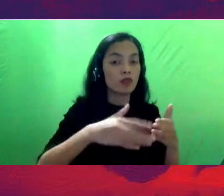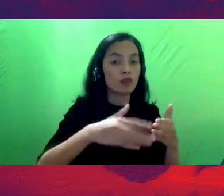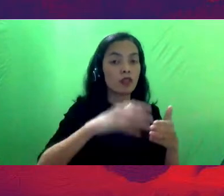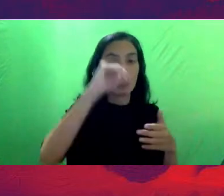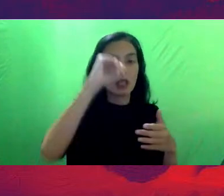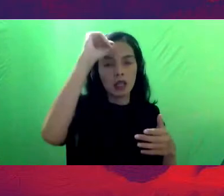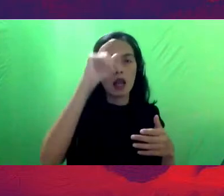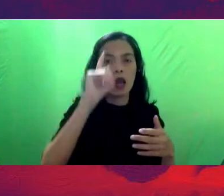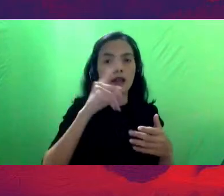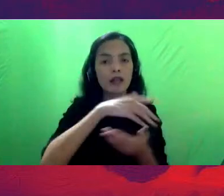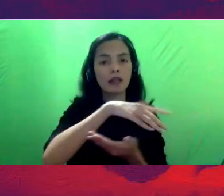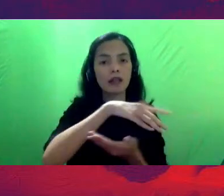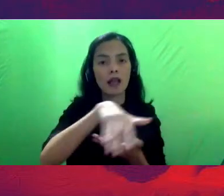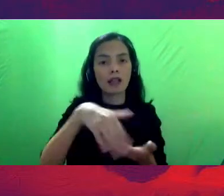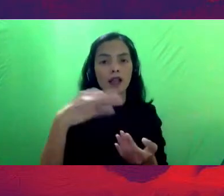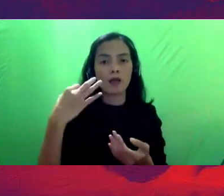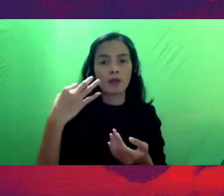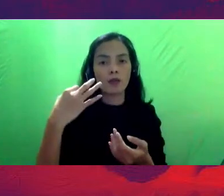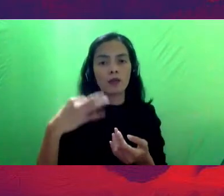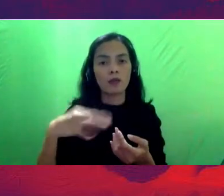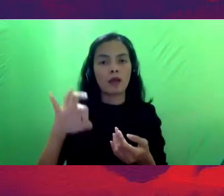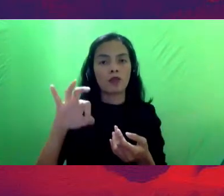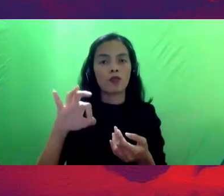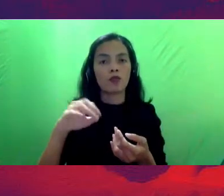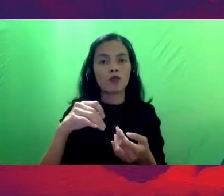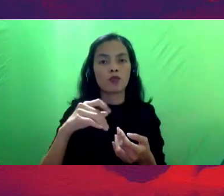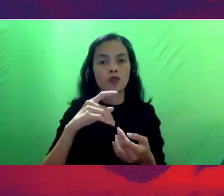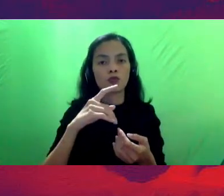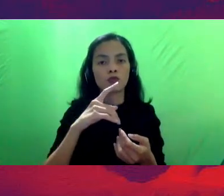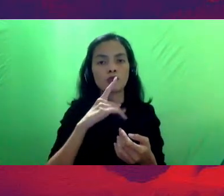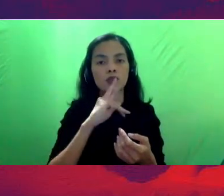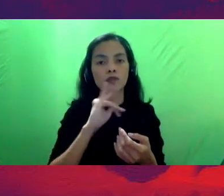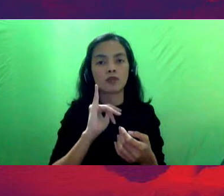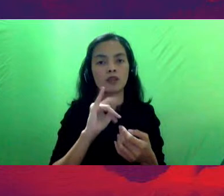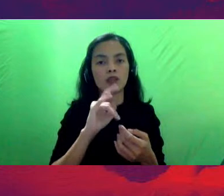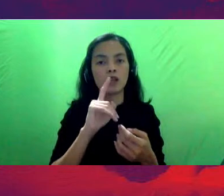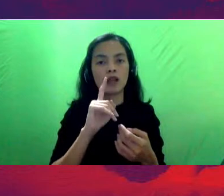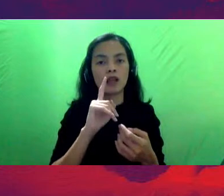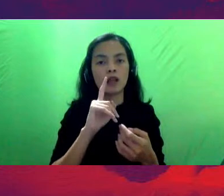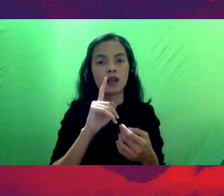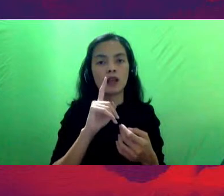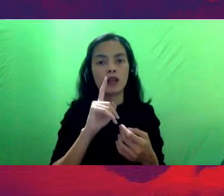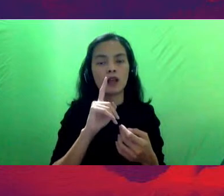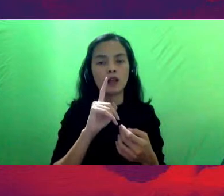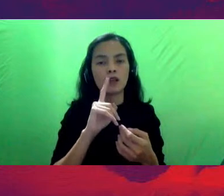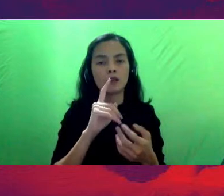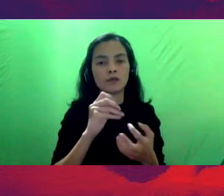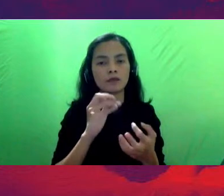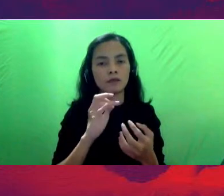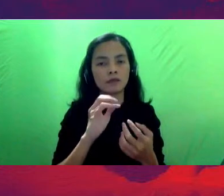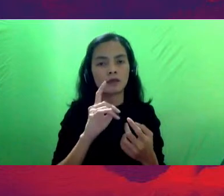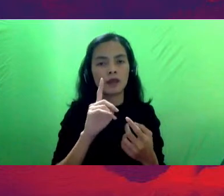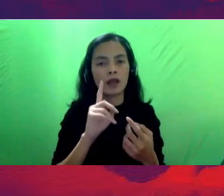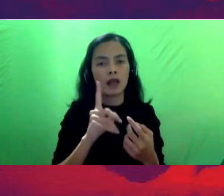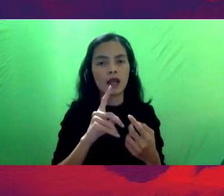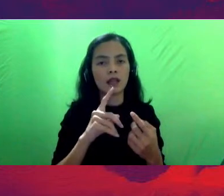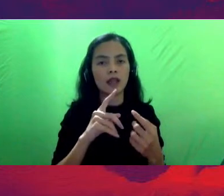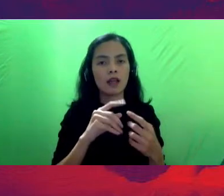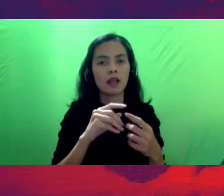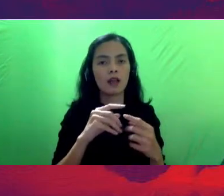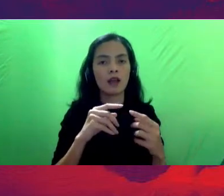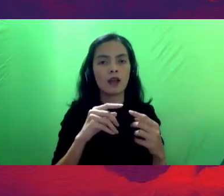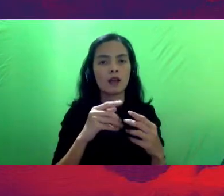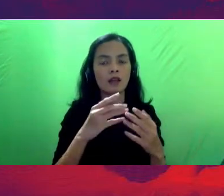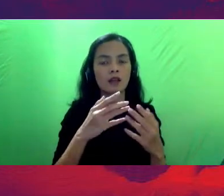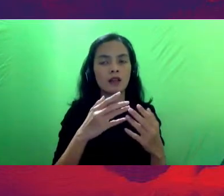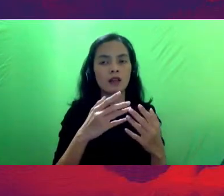recent data in which it does overlap to some extent with the period of the pandemic, but not